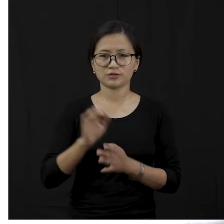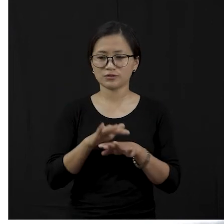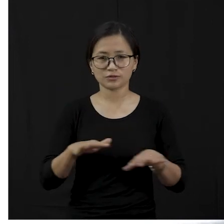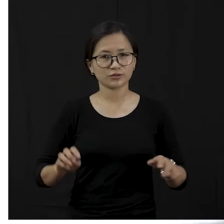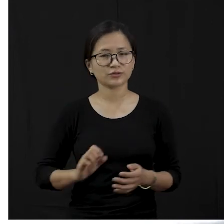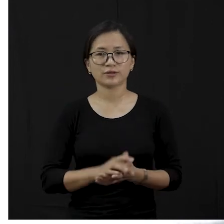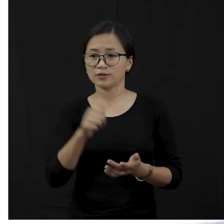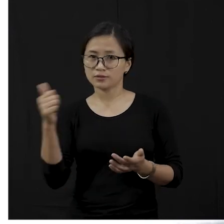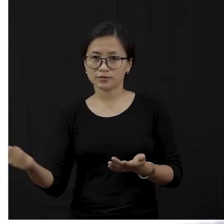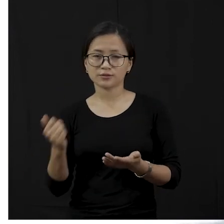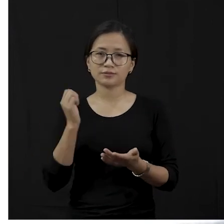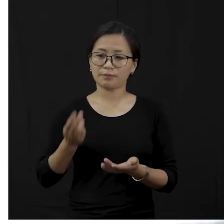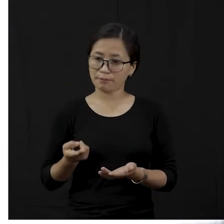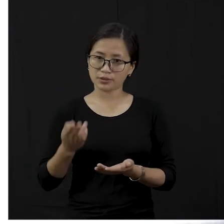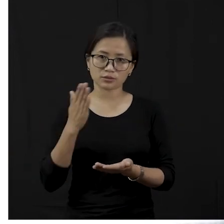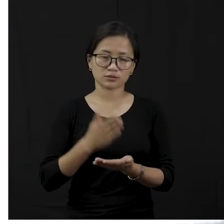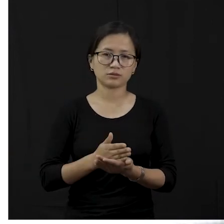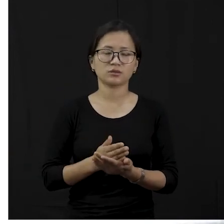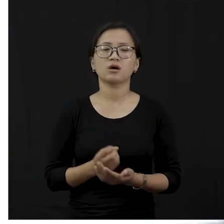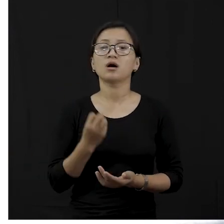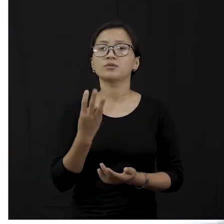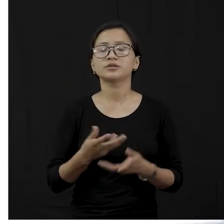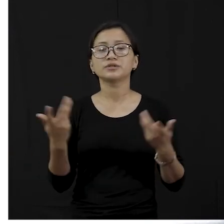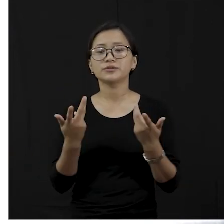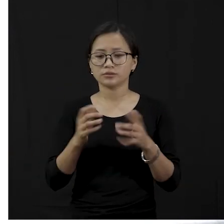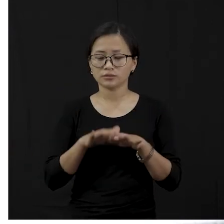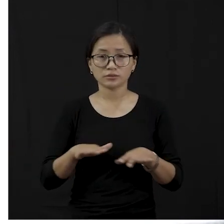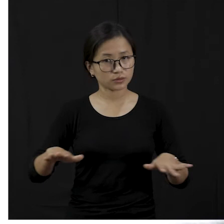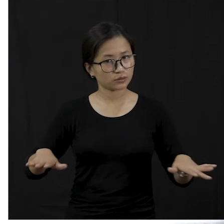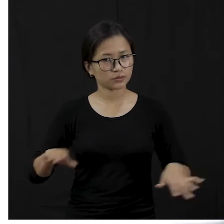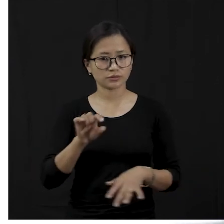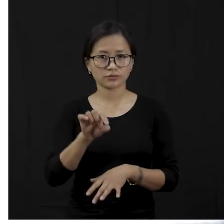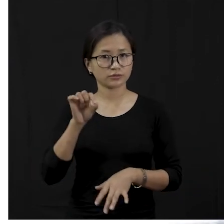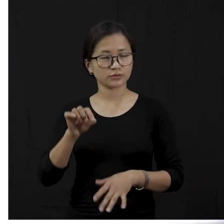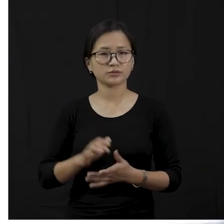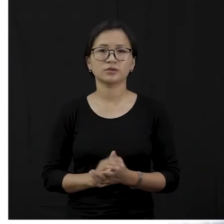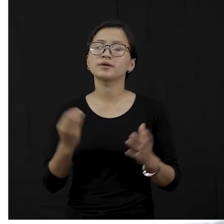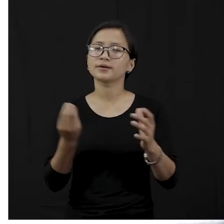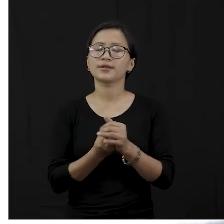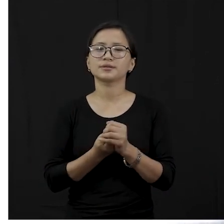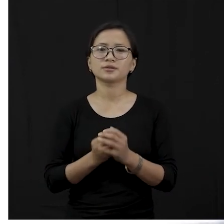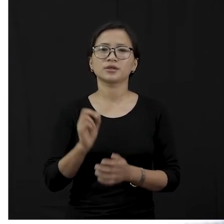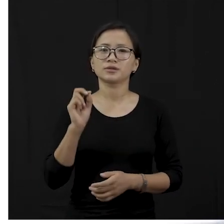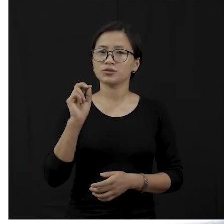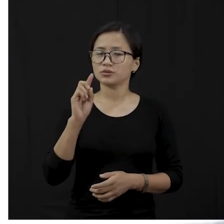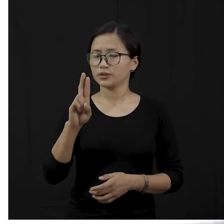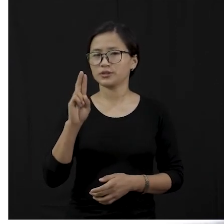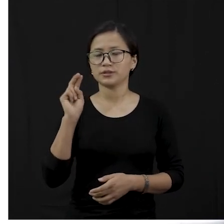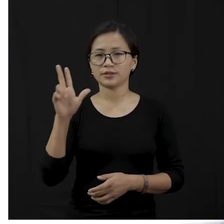number of children are there in the bus. Okay. For that, we are going to add 28